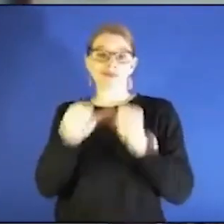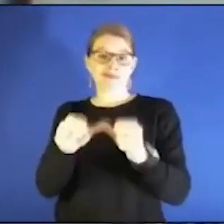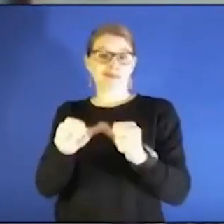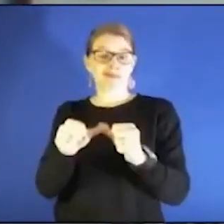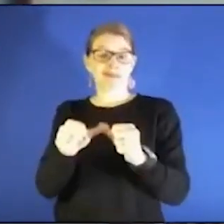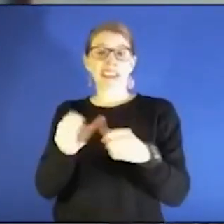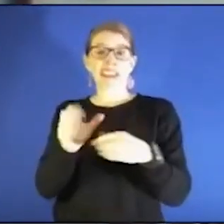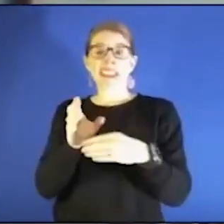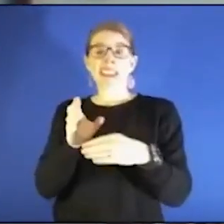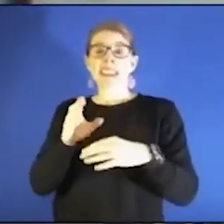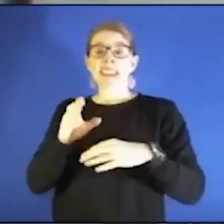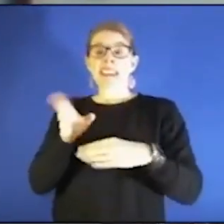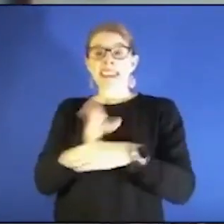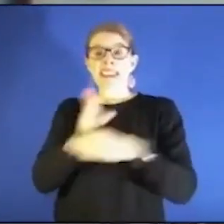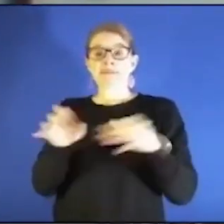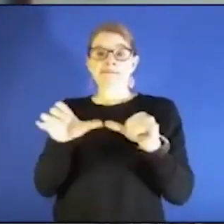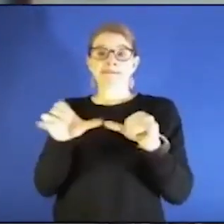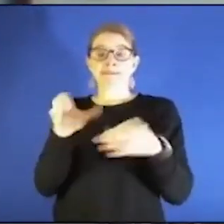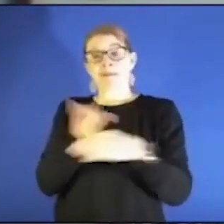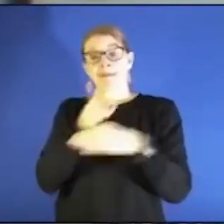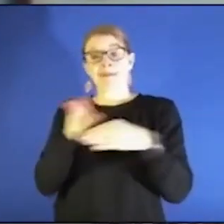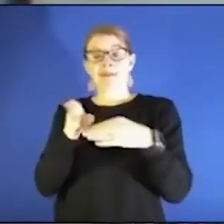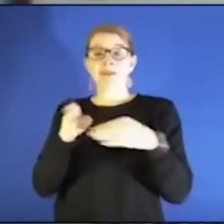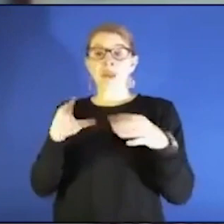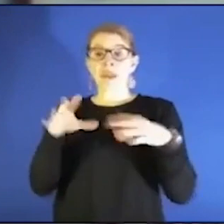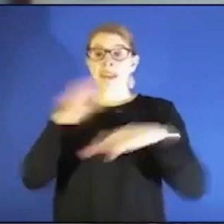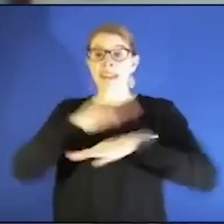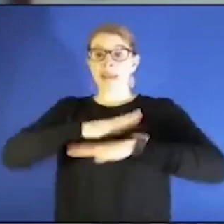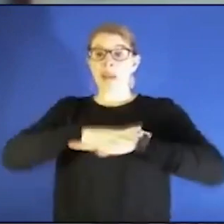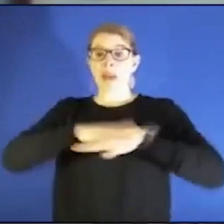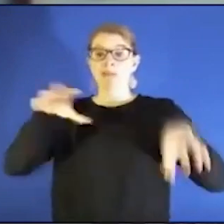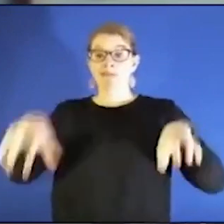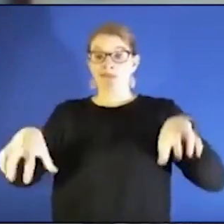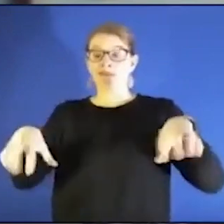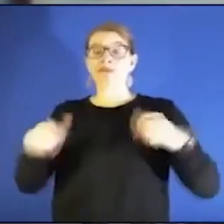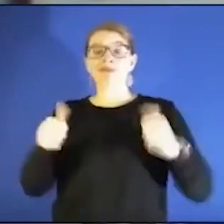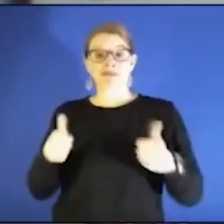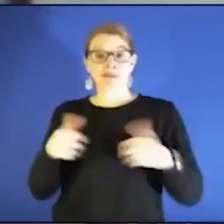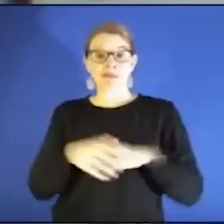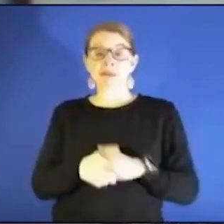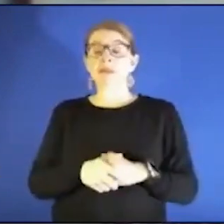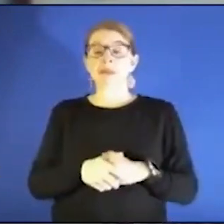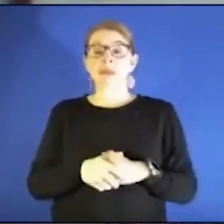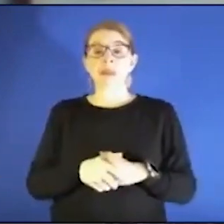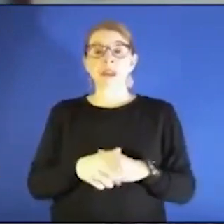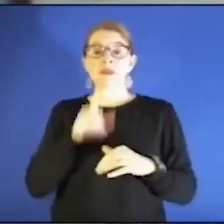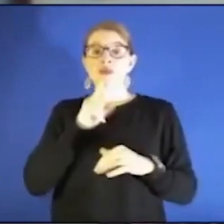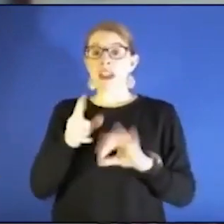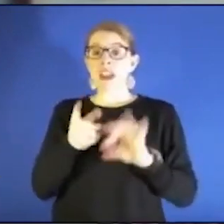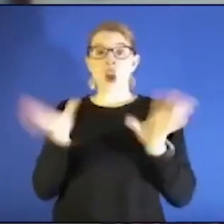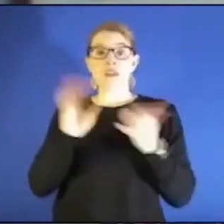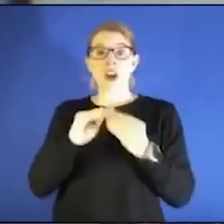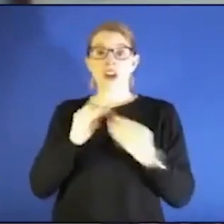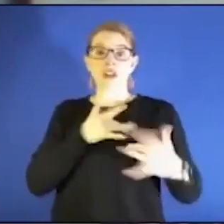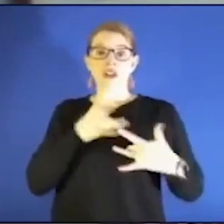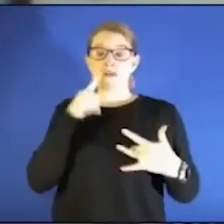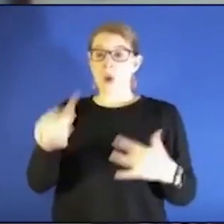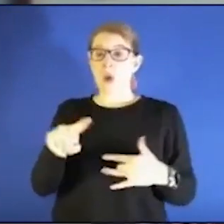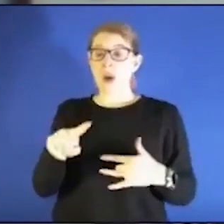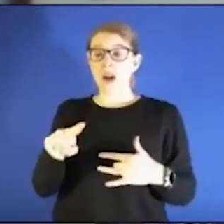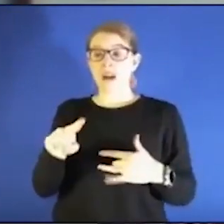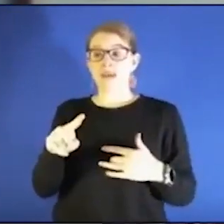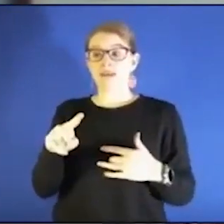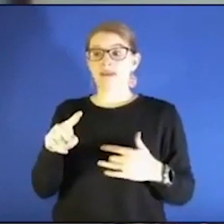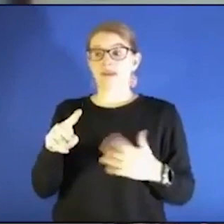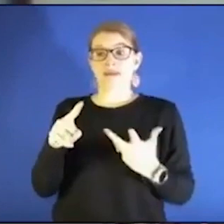tables, so that helps. And there's just an overall concern that remains for the safety of patrons just as